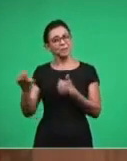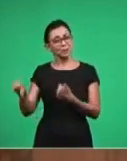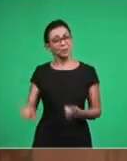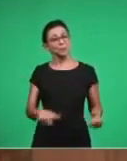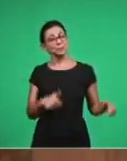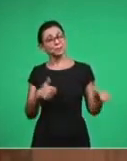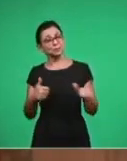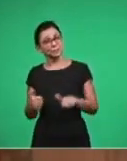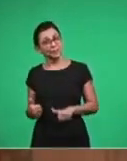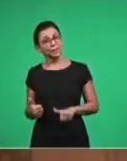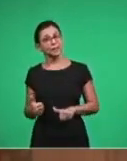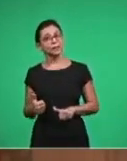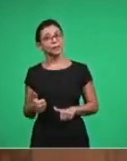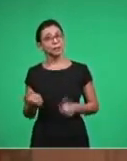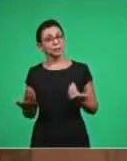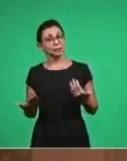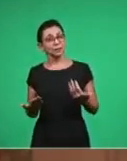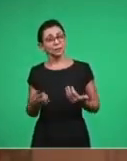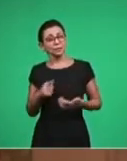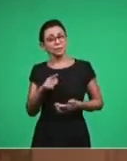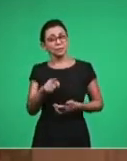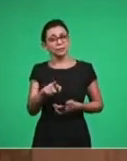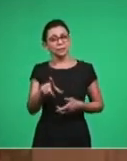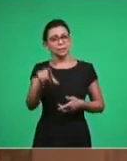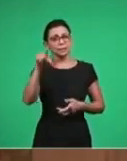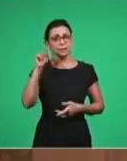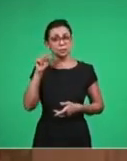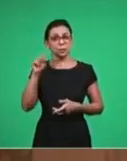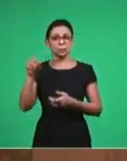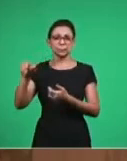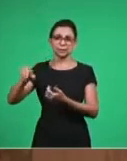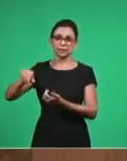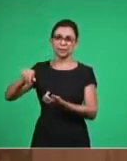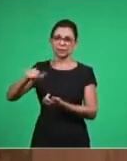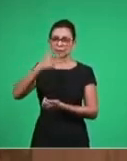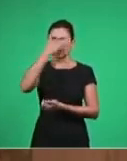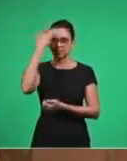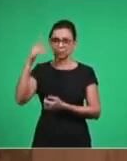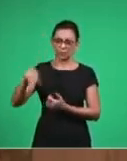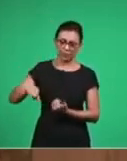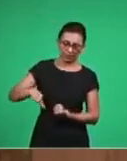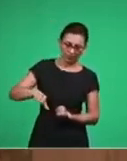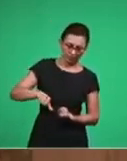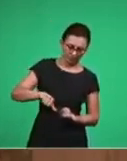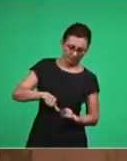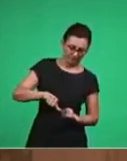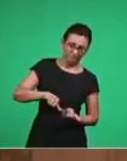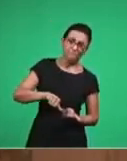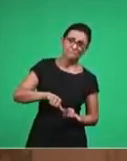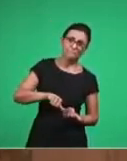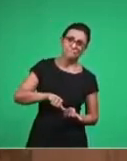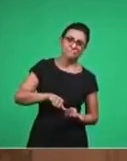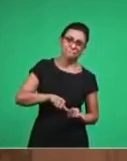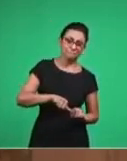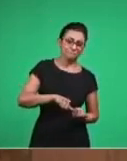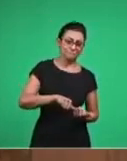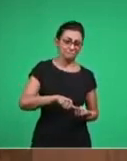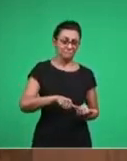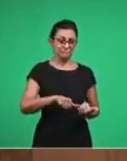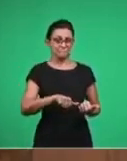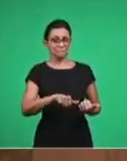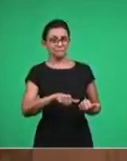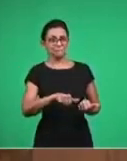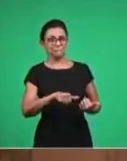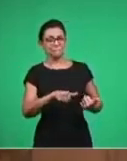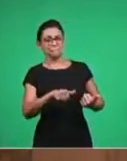it's like he baptized through the waters. There was a changing perspective. When he came up, it's like